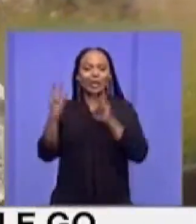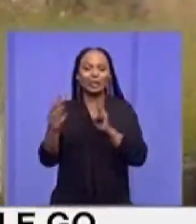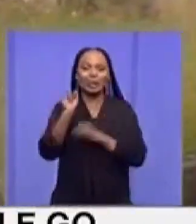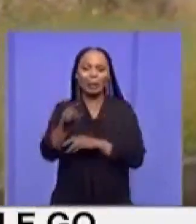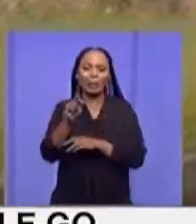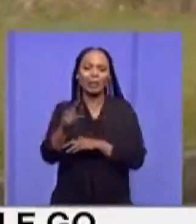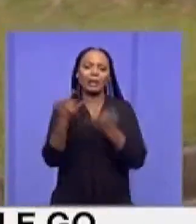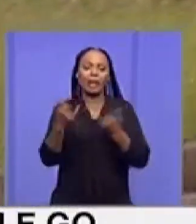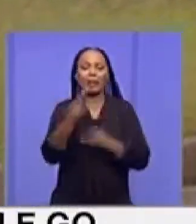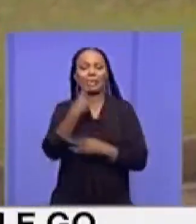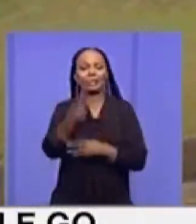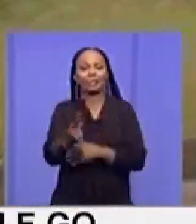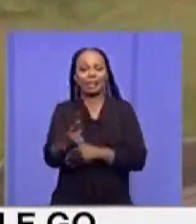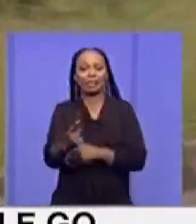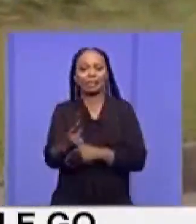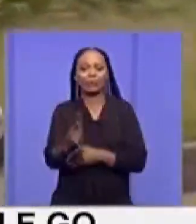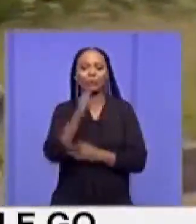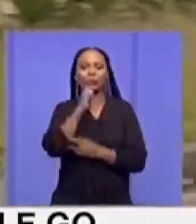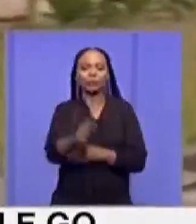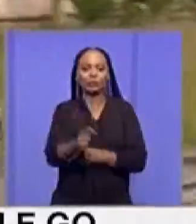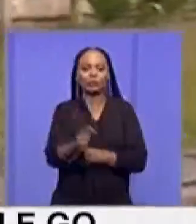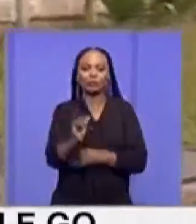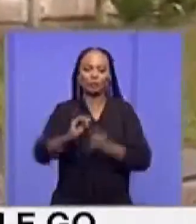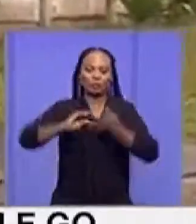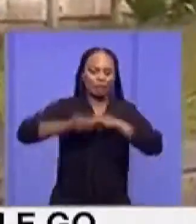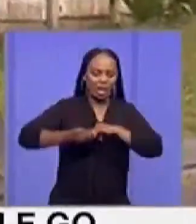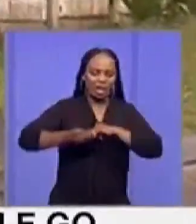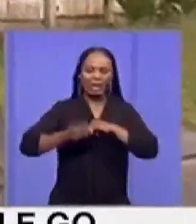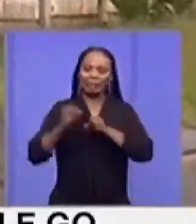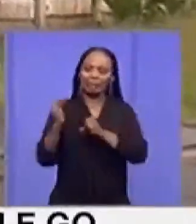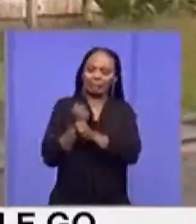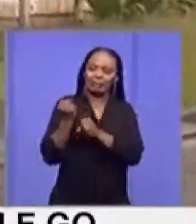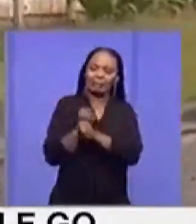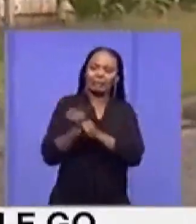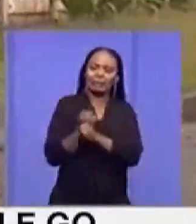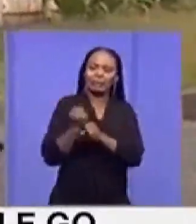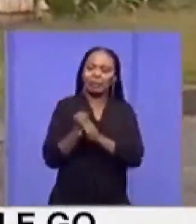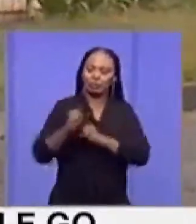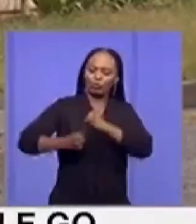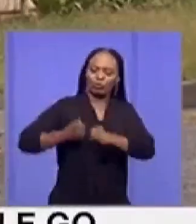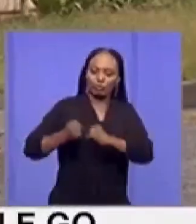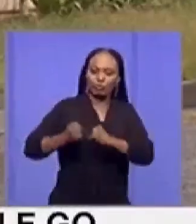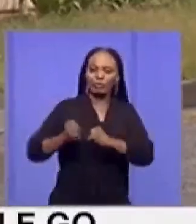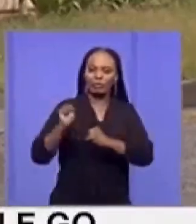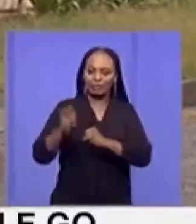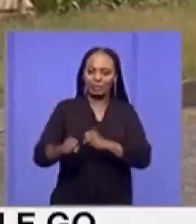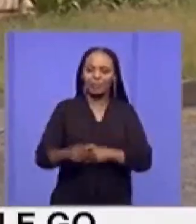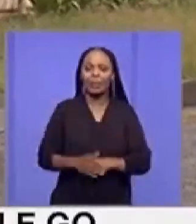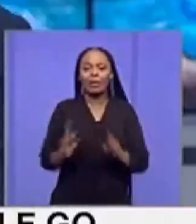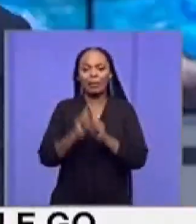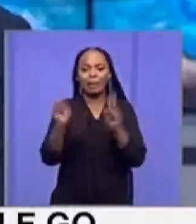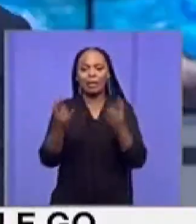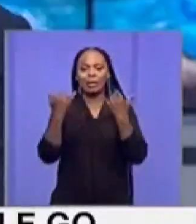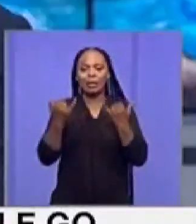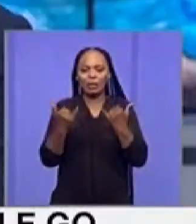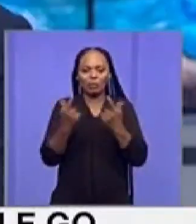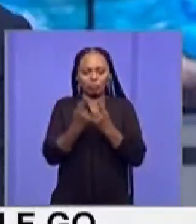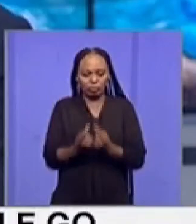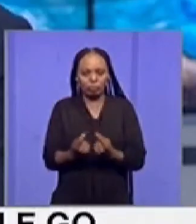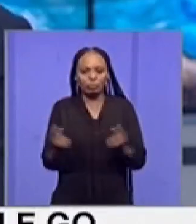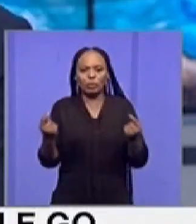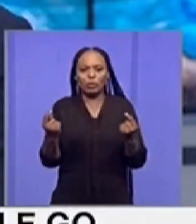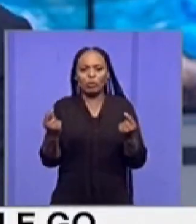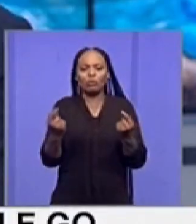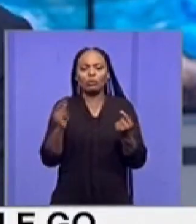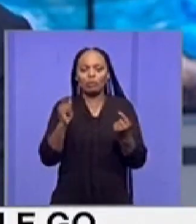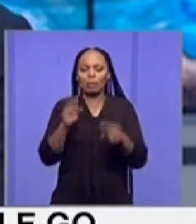that I said we've made strides, because you do, by and large,